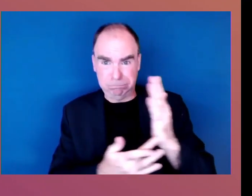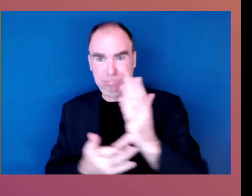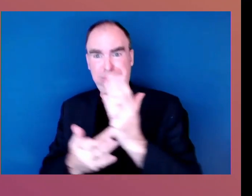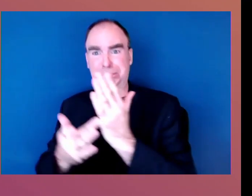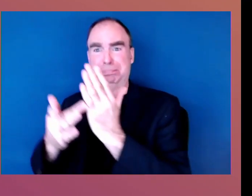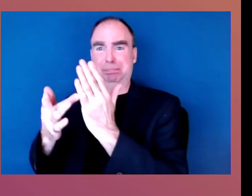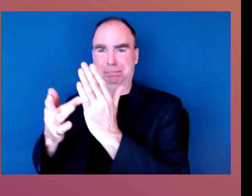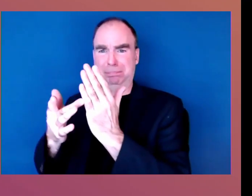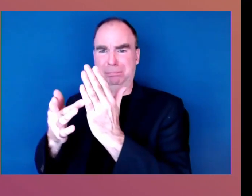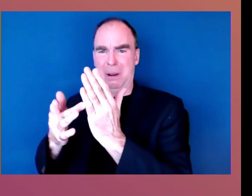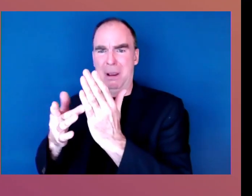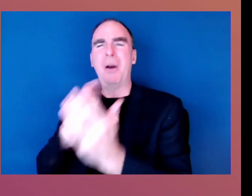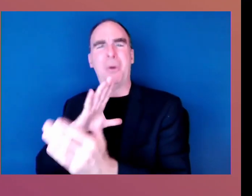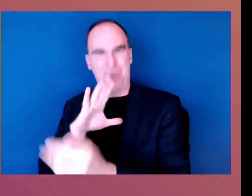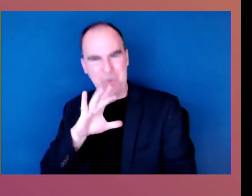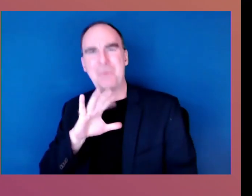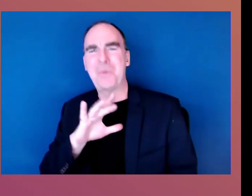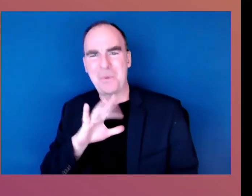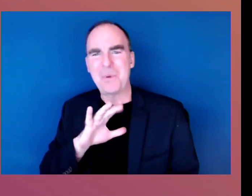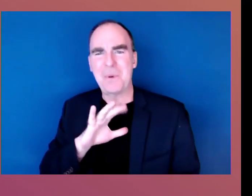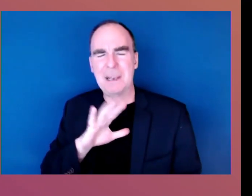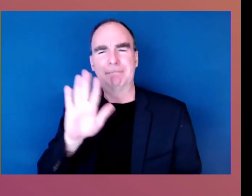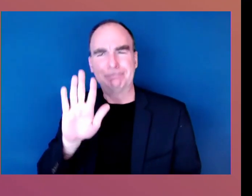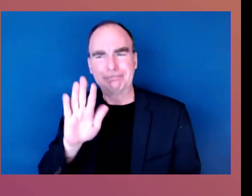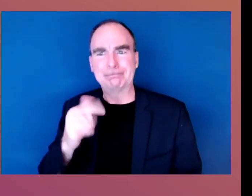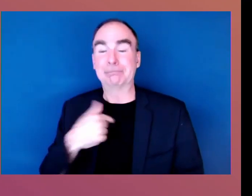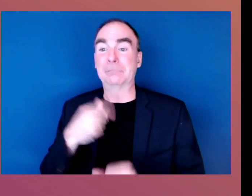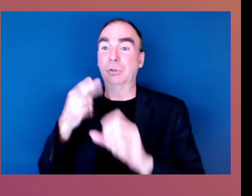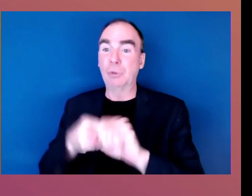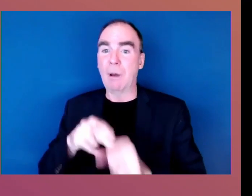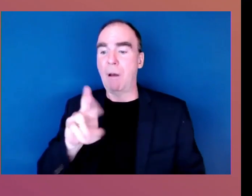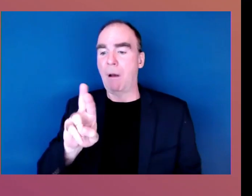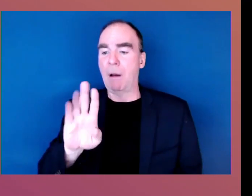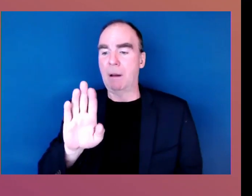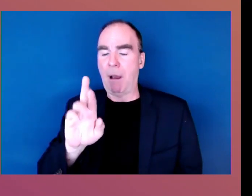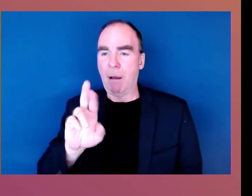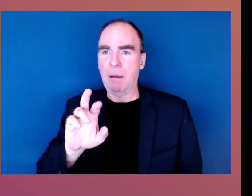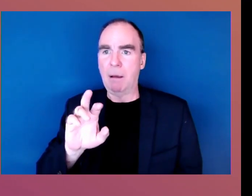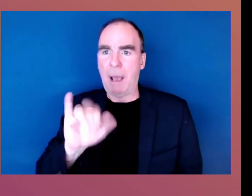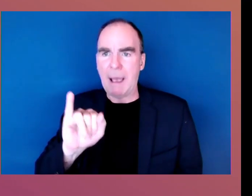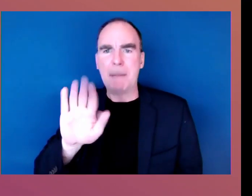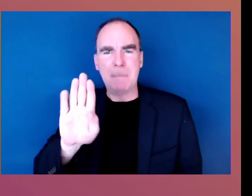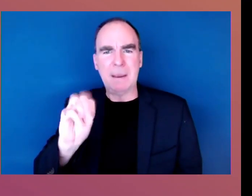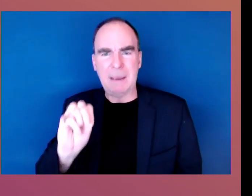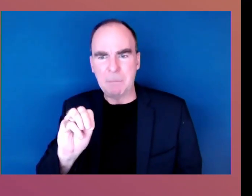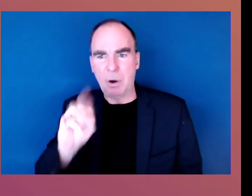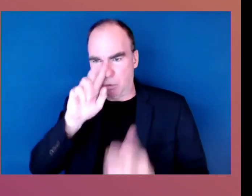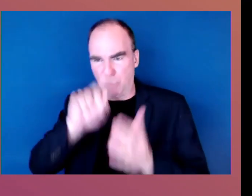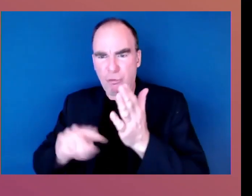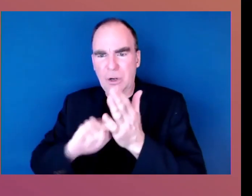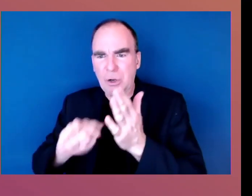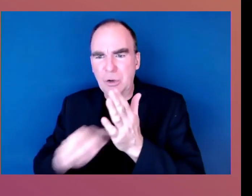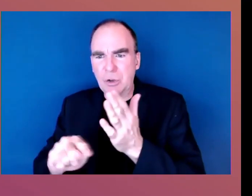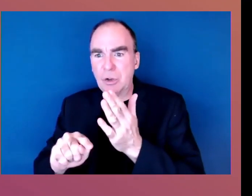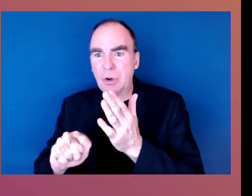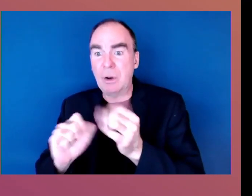After many twists and turns, I joined IBM Research in 1985 and started working on accessibility. I